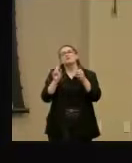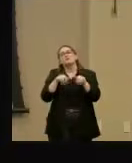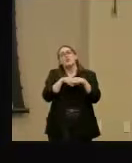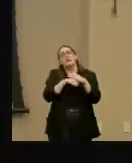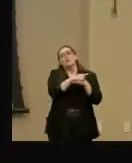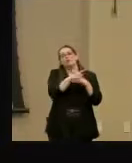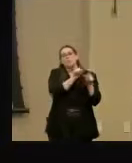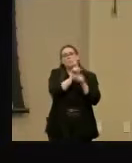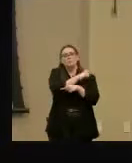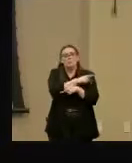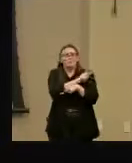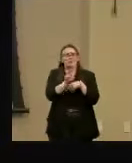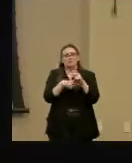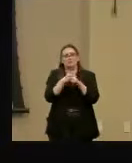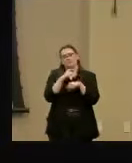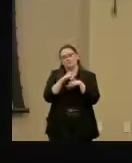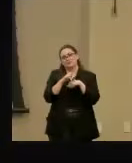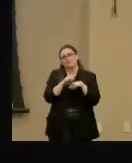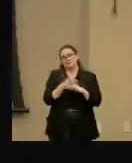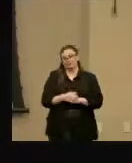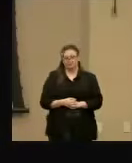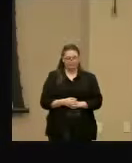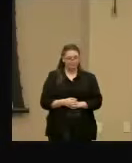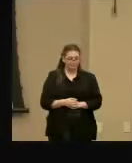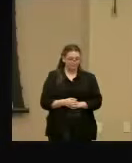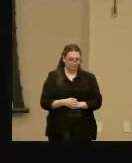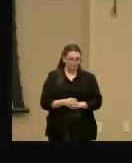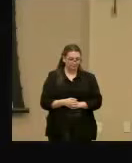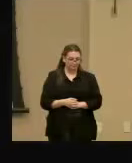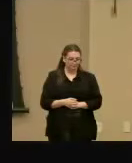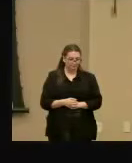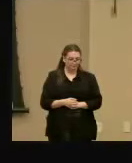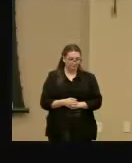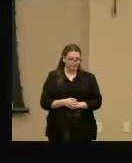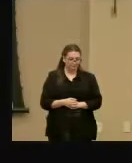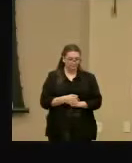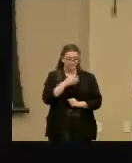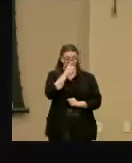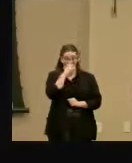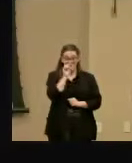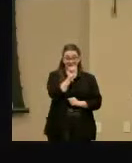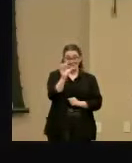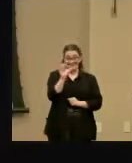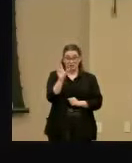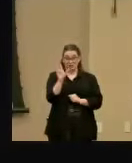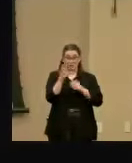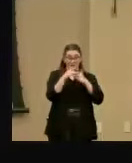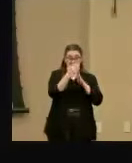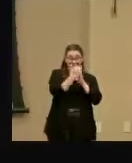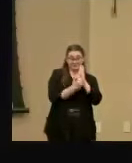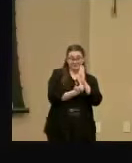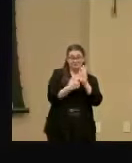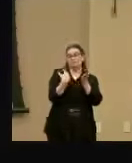there's also patient versions here and there on different websites too. So I'm going to go over the ACR guidelines and some really key points